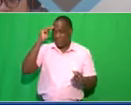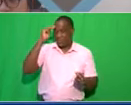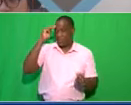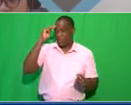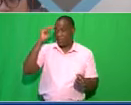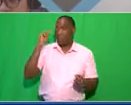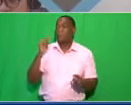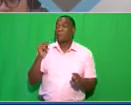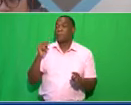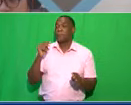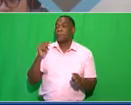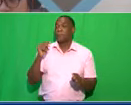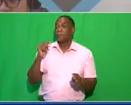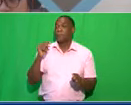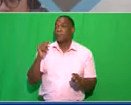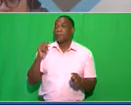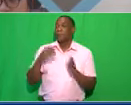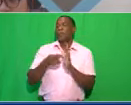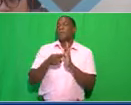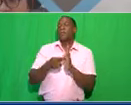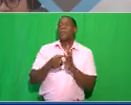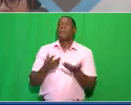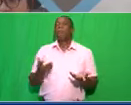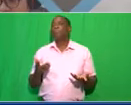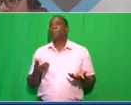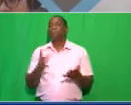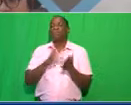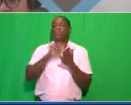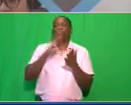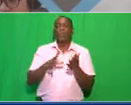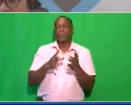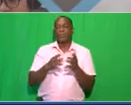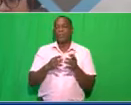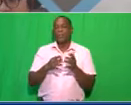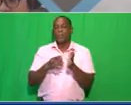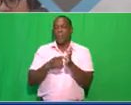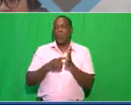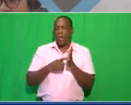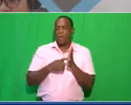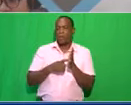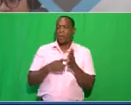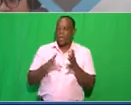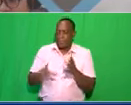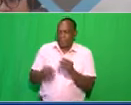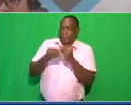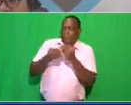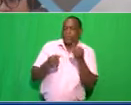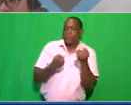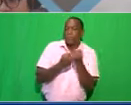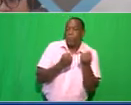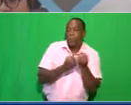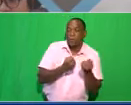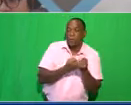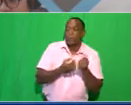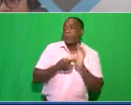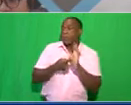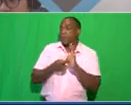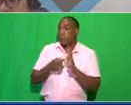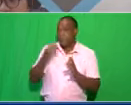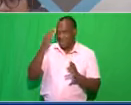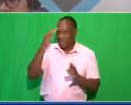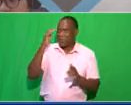certainly come out of situations where they require additional support. And I know that the Ministry of Education has been doing a